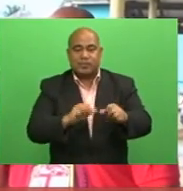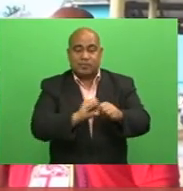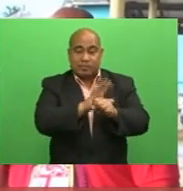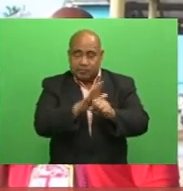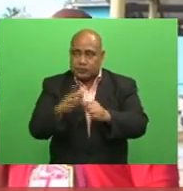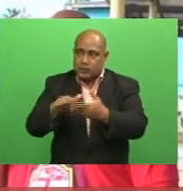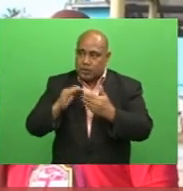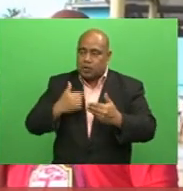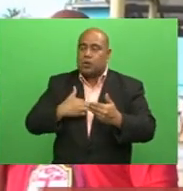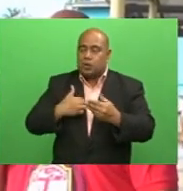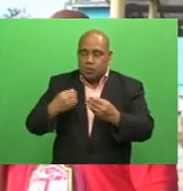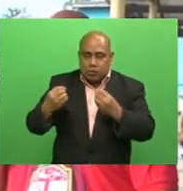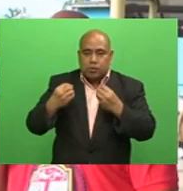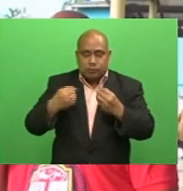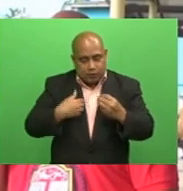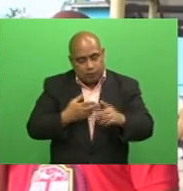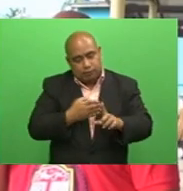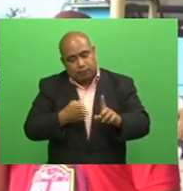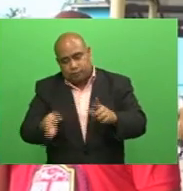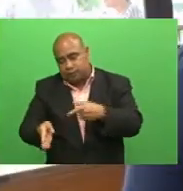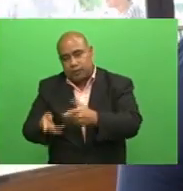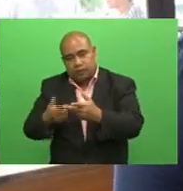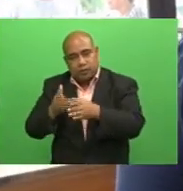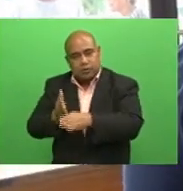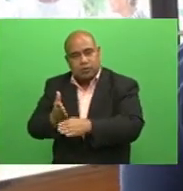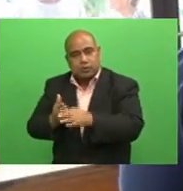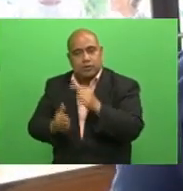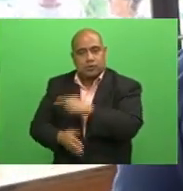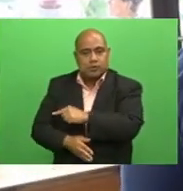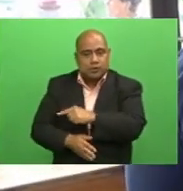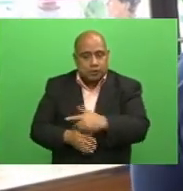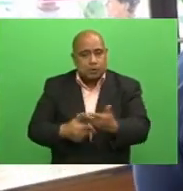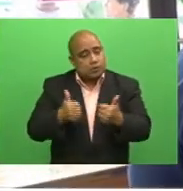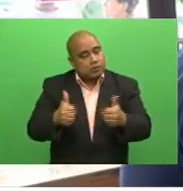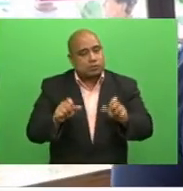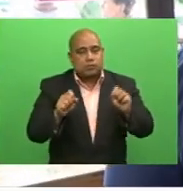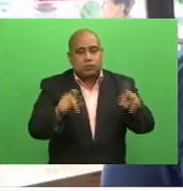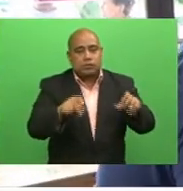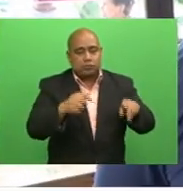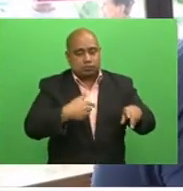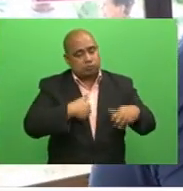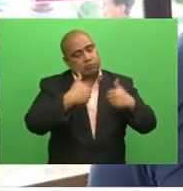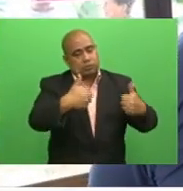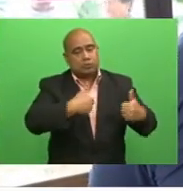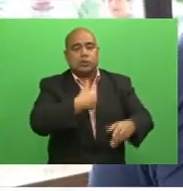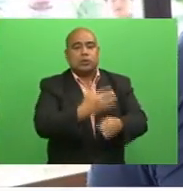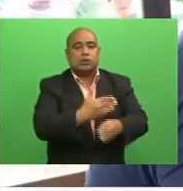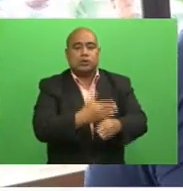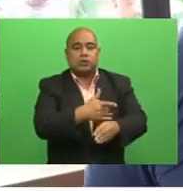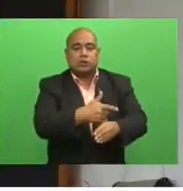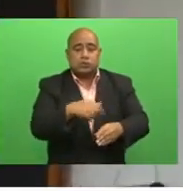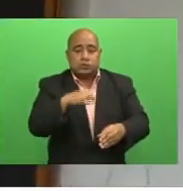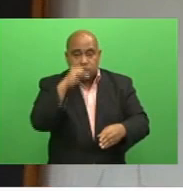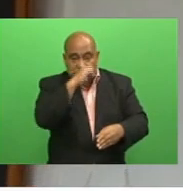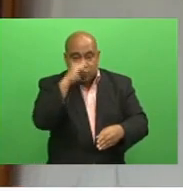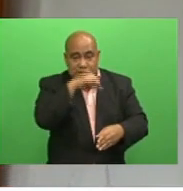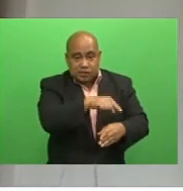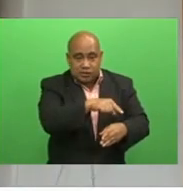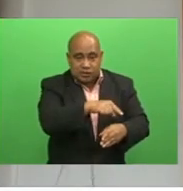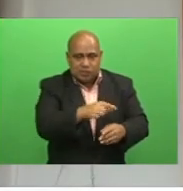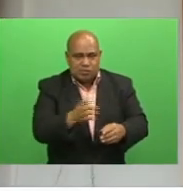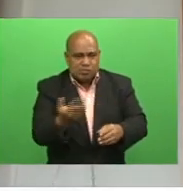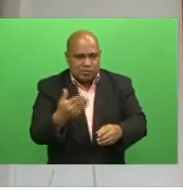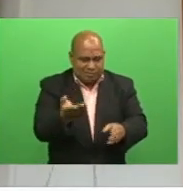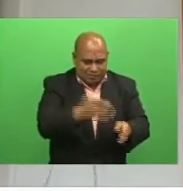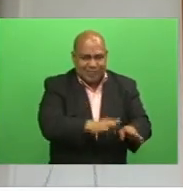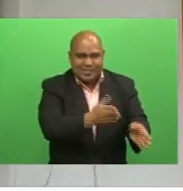this opportunity. I actually was working at the piggery before I pursued my career in music, and we're just